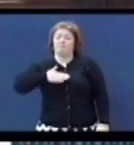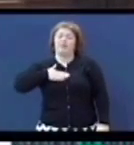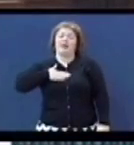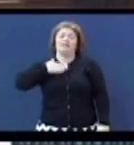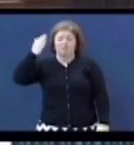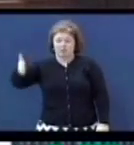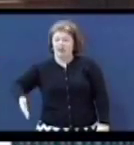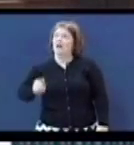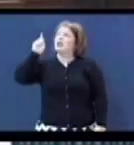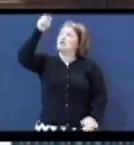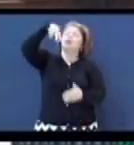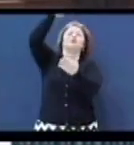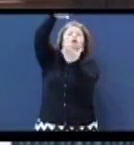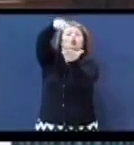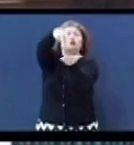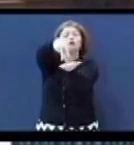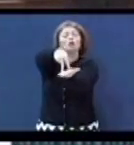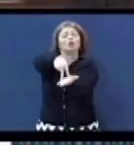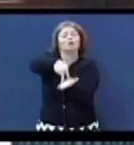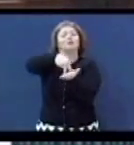he's always